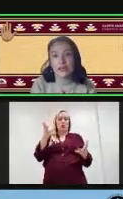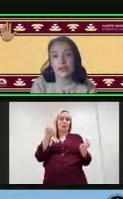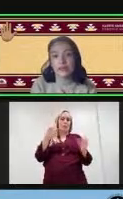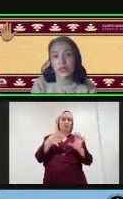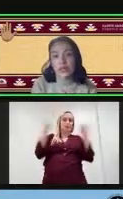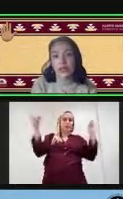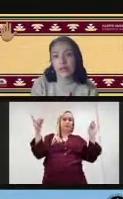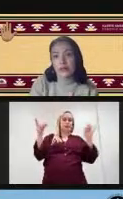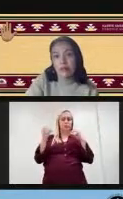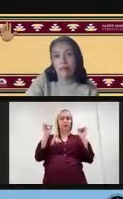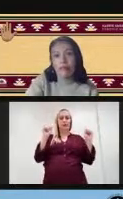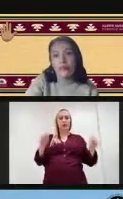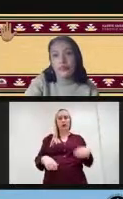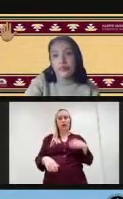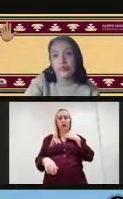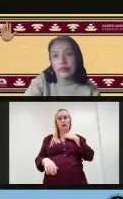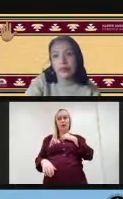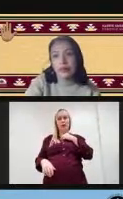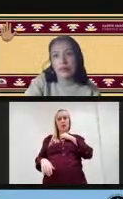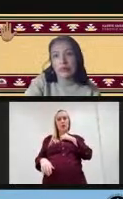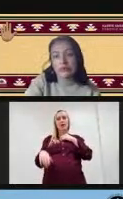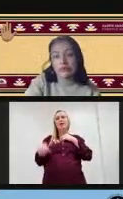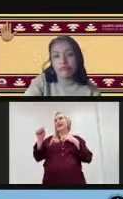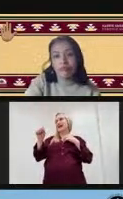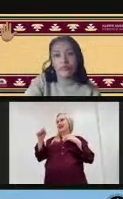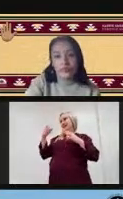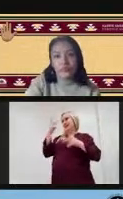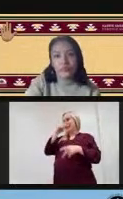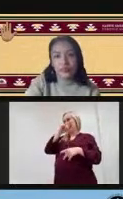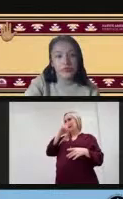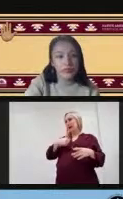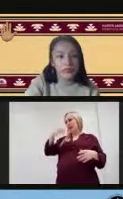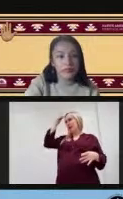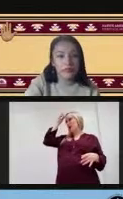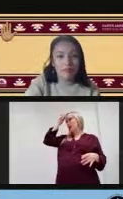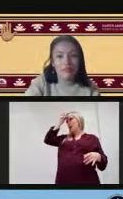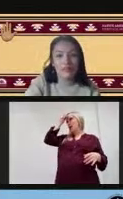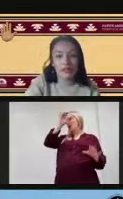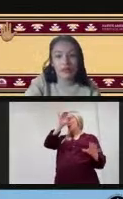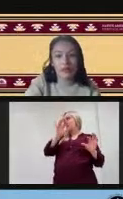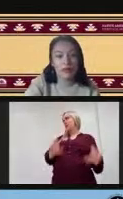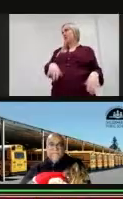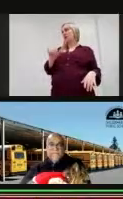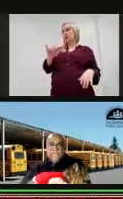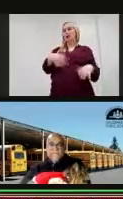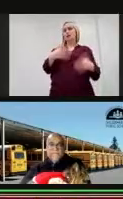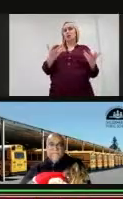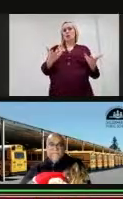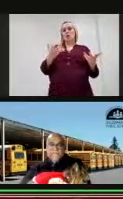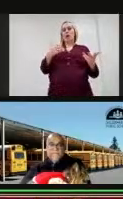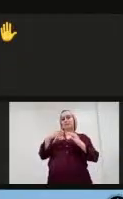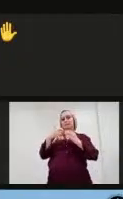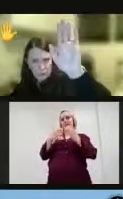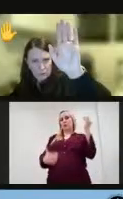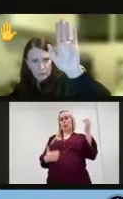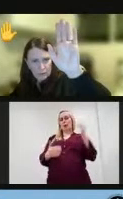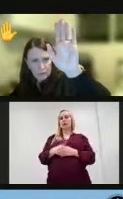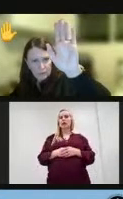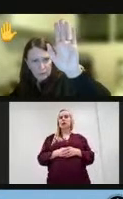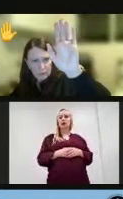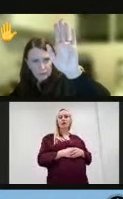that if we can. Yeah, that's the kids who are on my mind too as I was typing that. So I put it as a separate bullet.